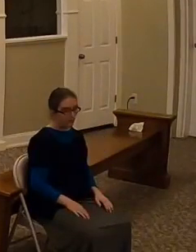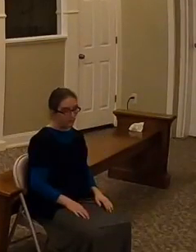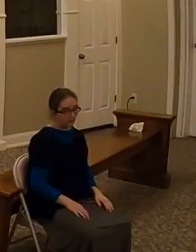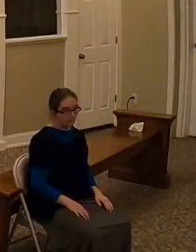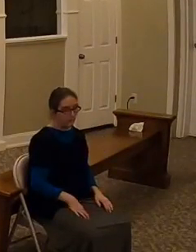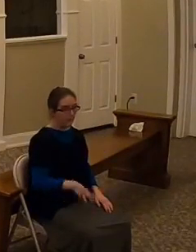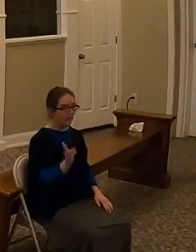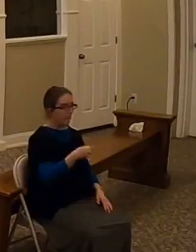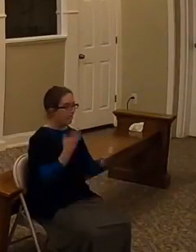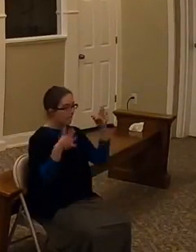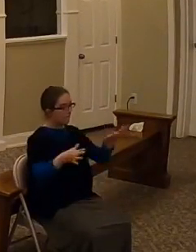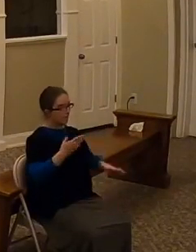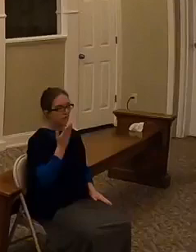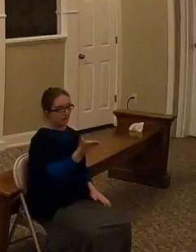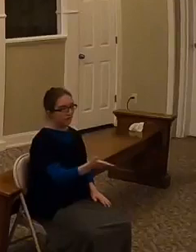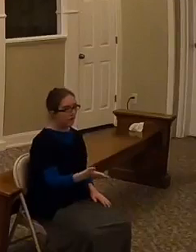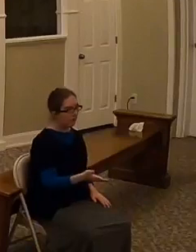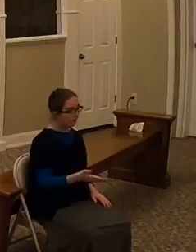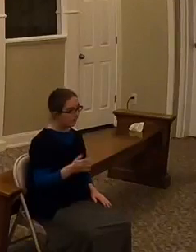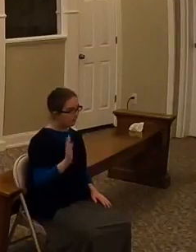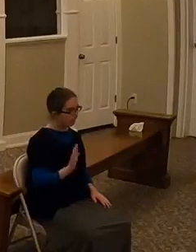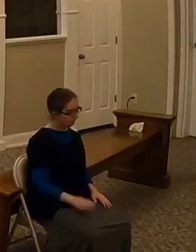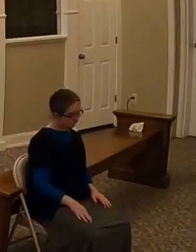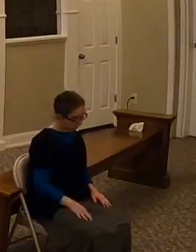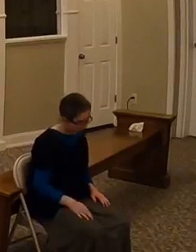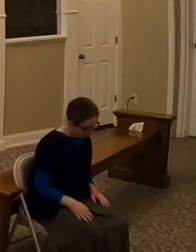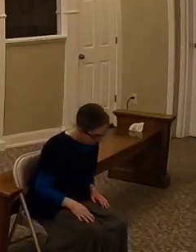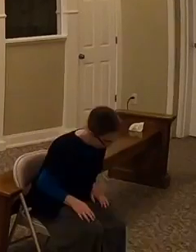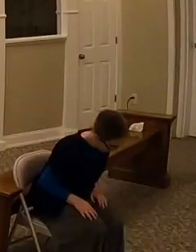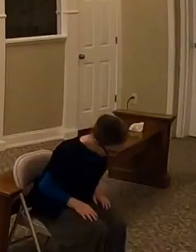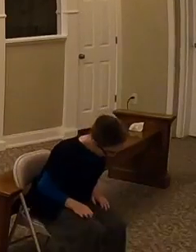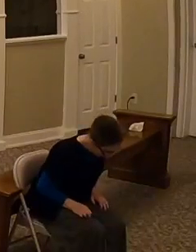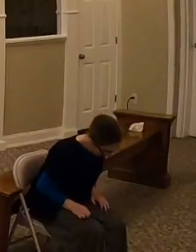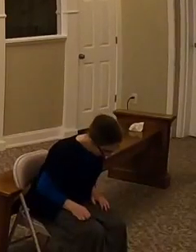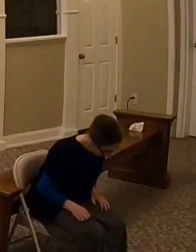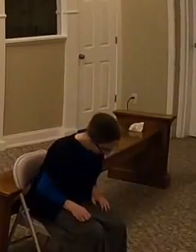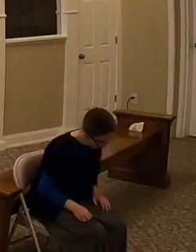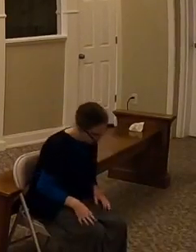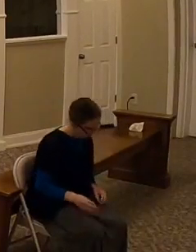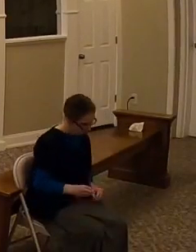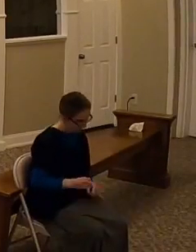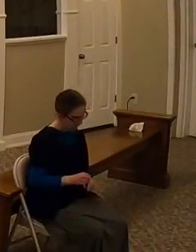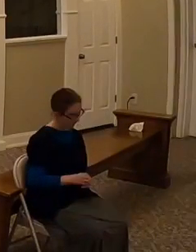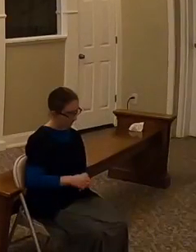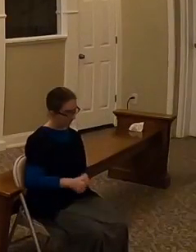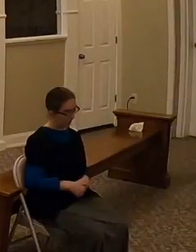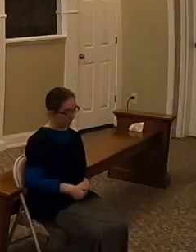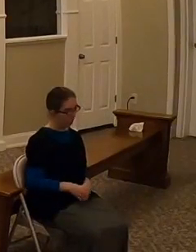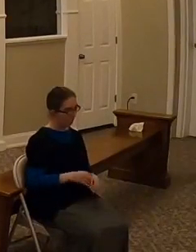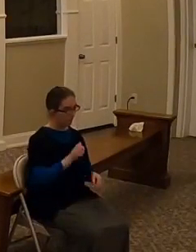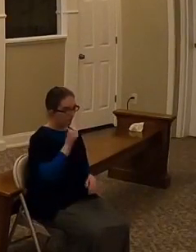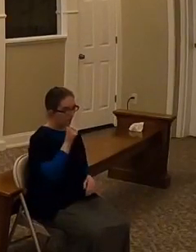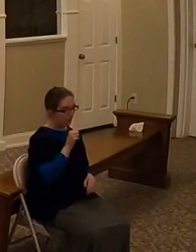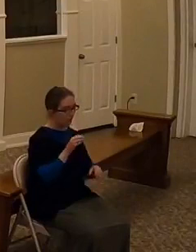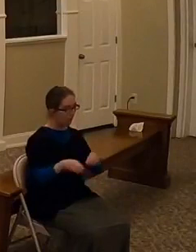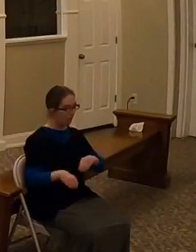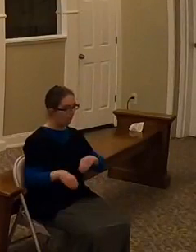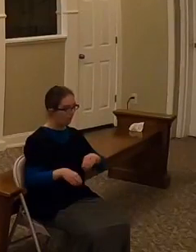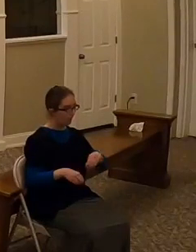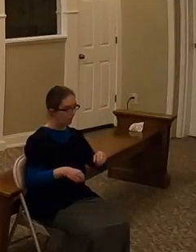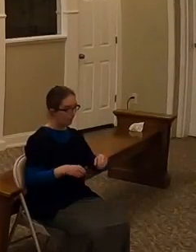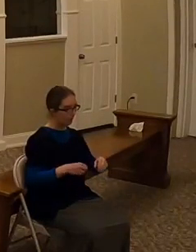soapbox. We'll get on set. You don't got another matter, all right? Okay, so take heed unto yourself and unto the